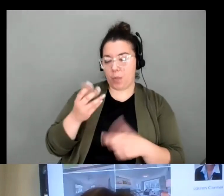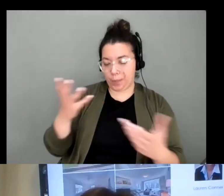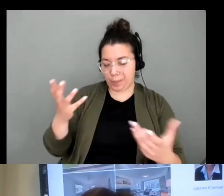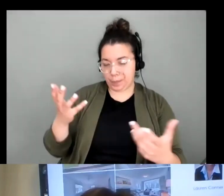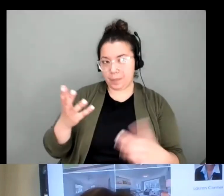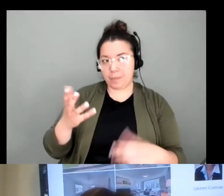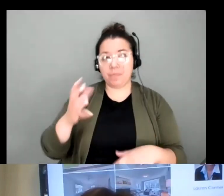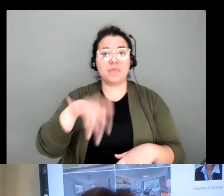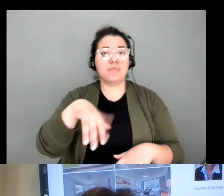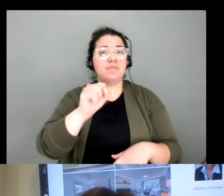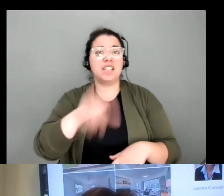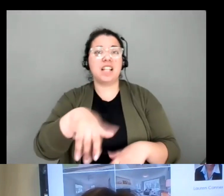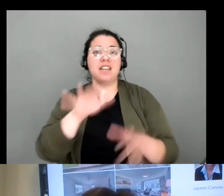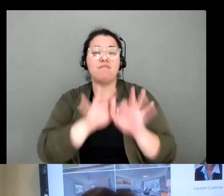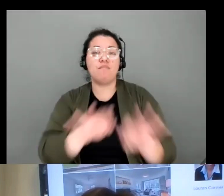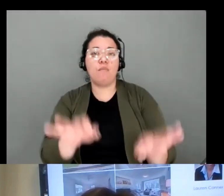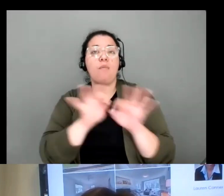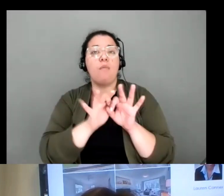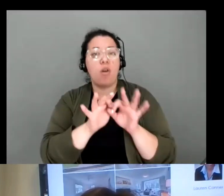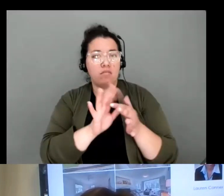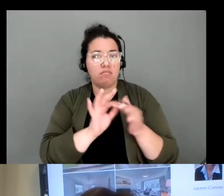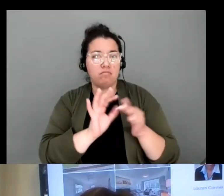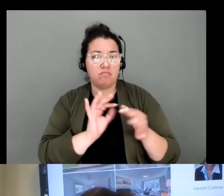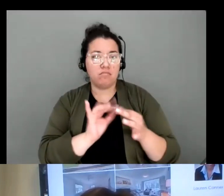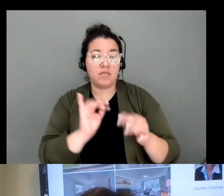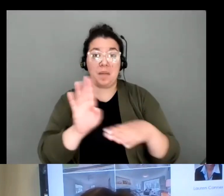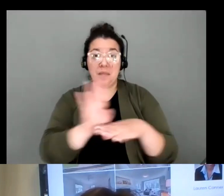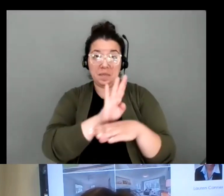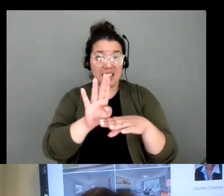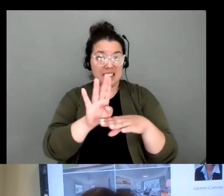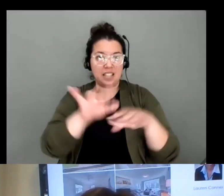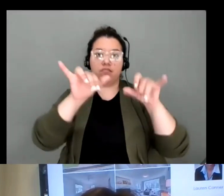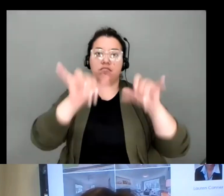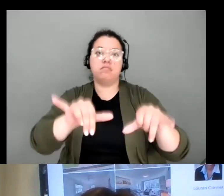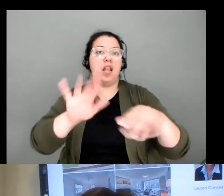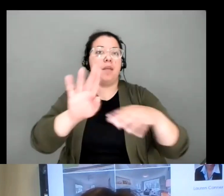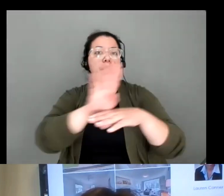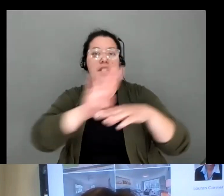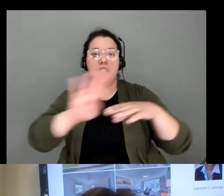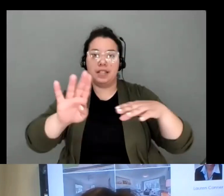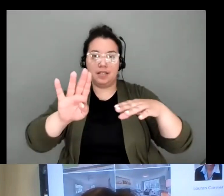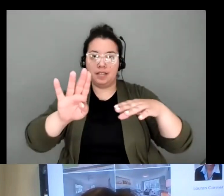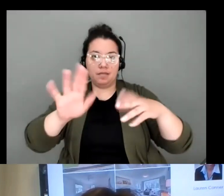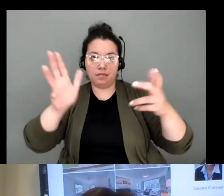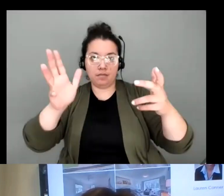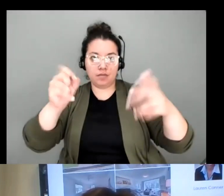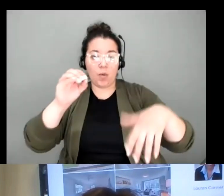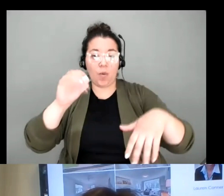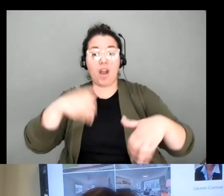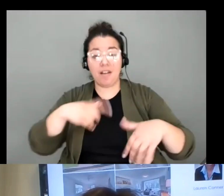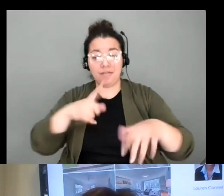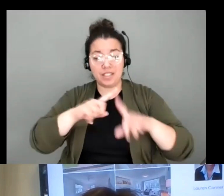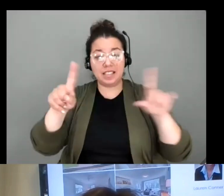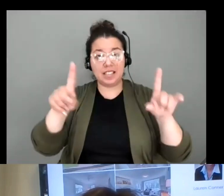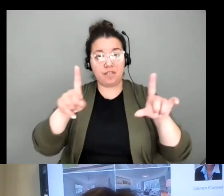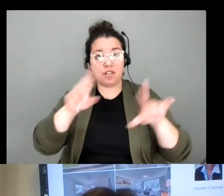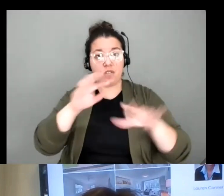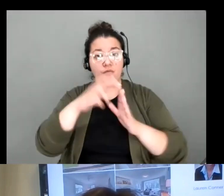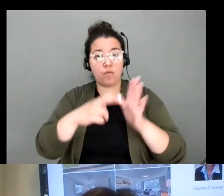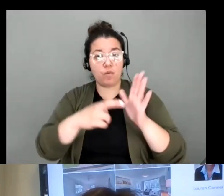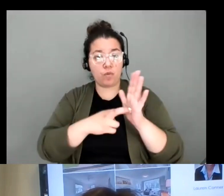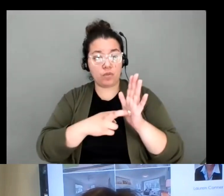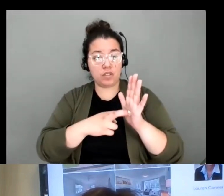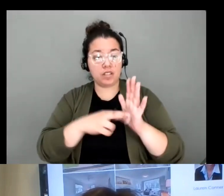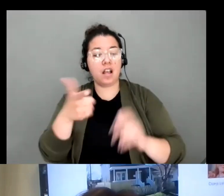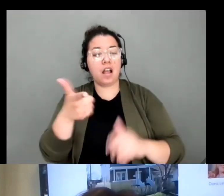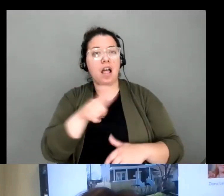to hear. You know, when business is business, right? And that's just, there's a different set of rules. Lety, same question for you. You